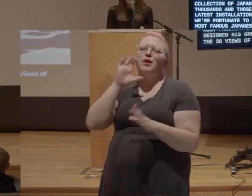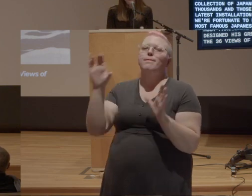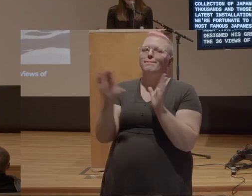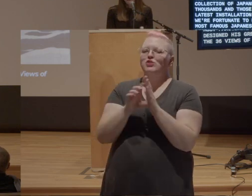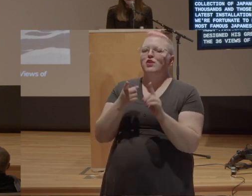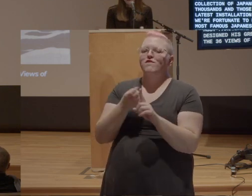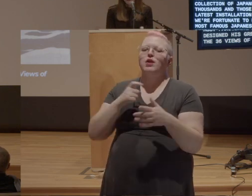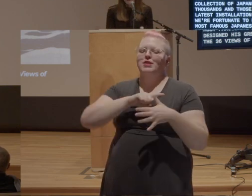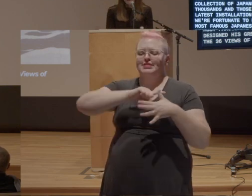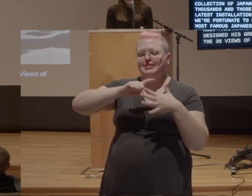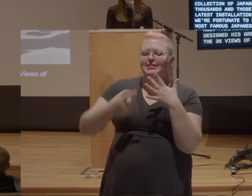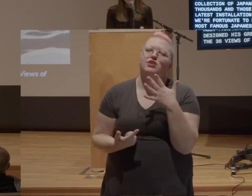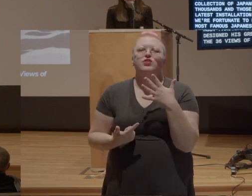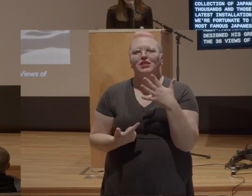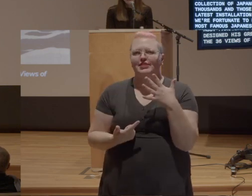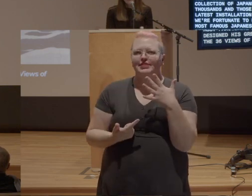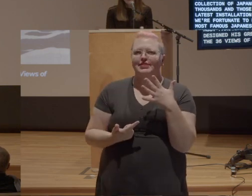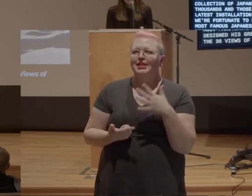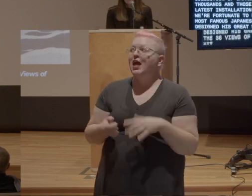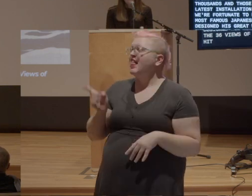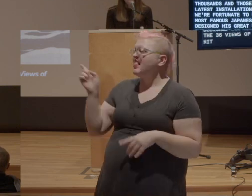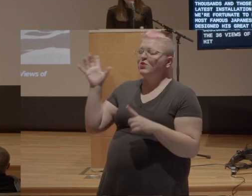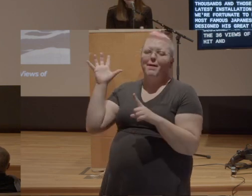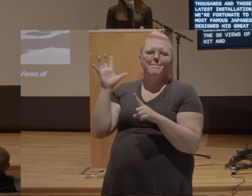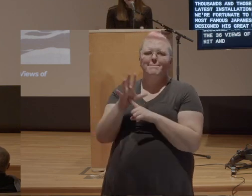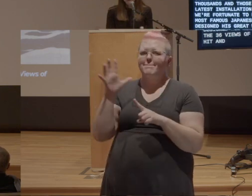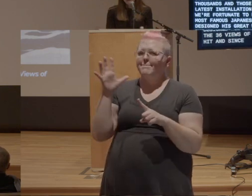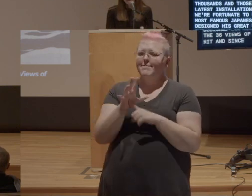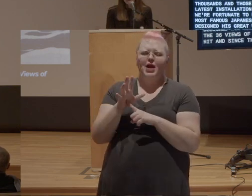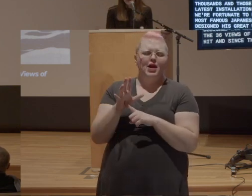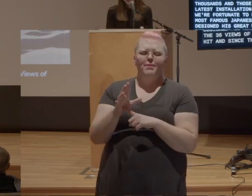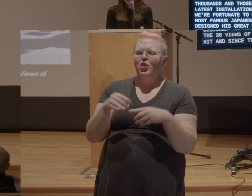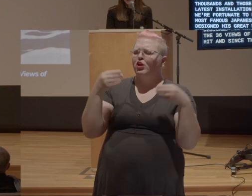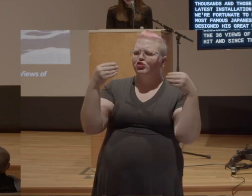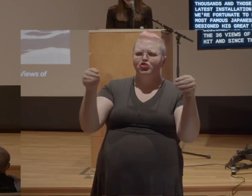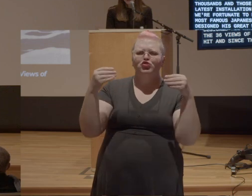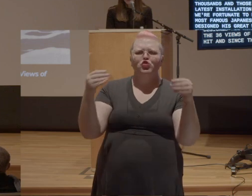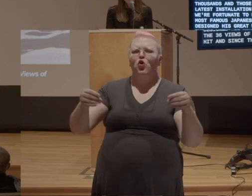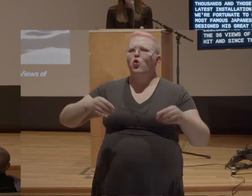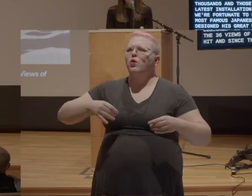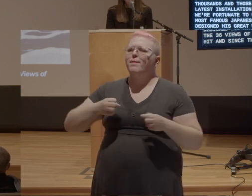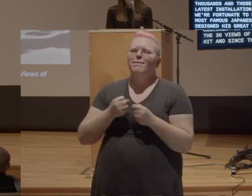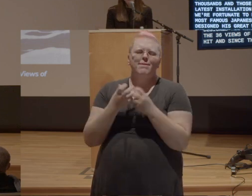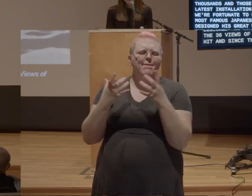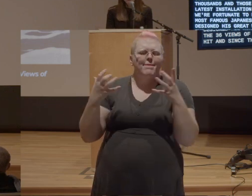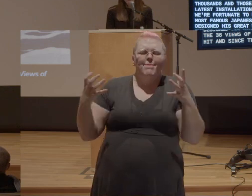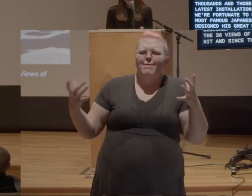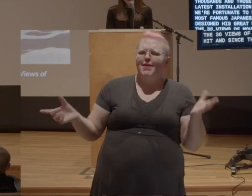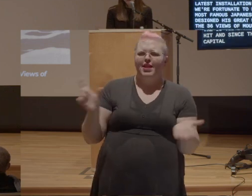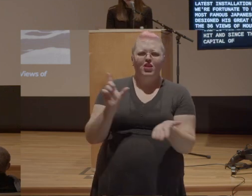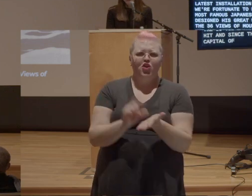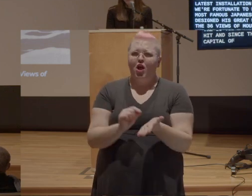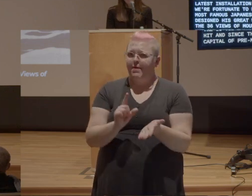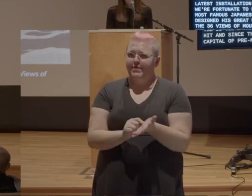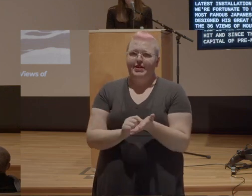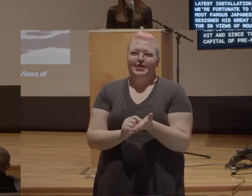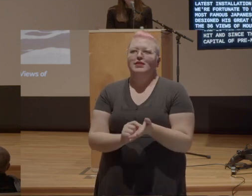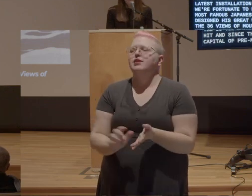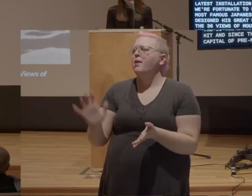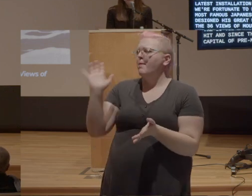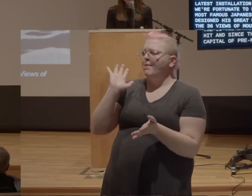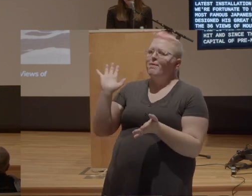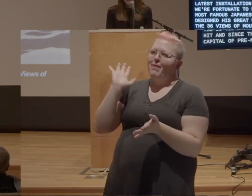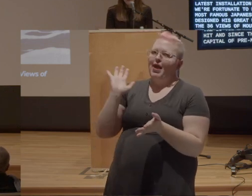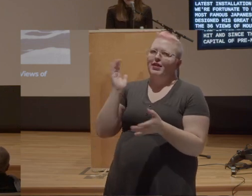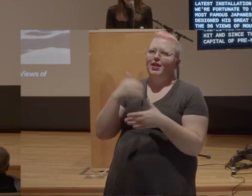1831. It was a hit and sold thousands of copies in Edo, the capital of pre-modern Japan, now known as